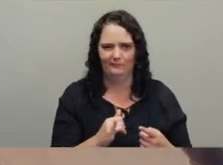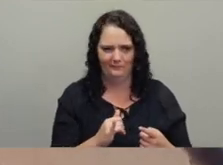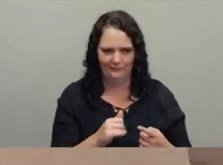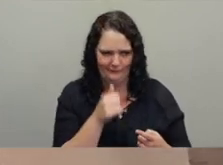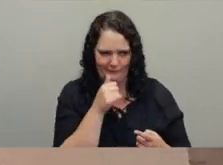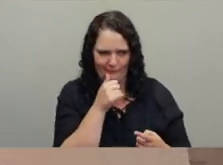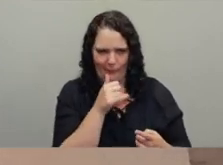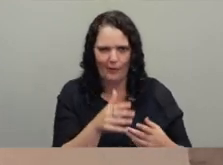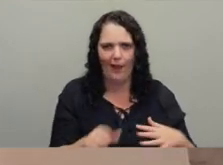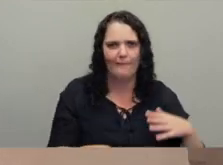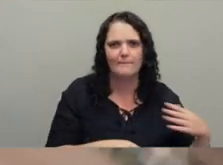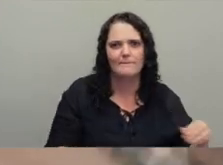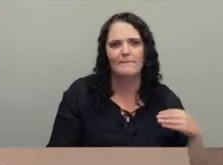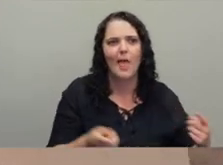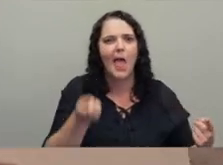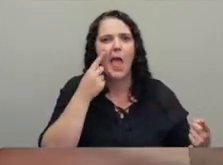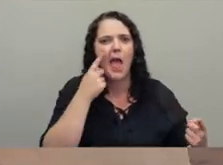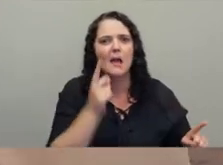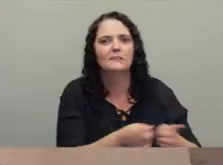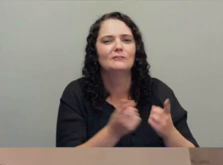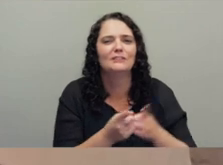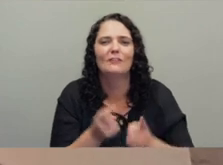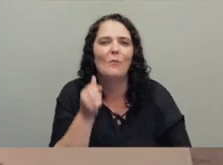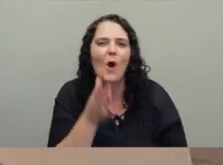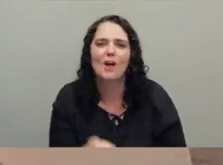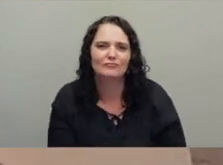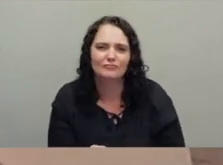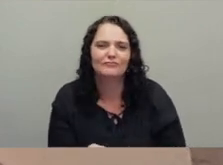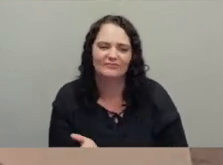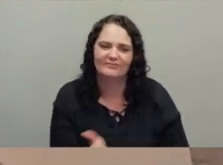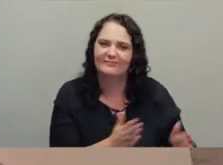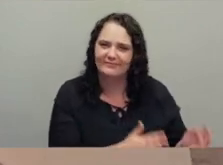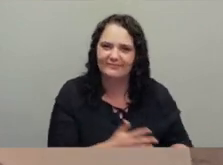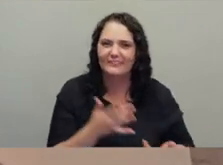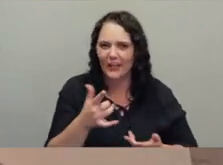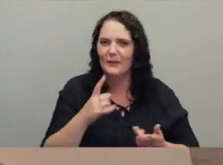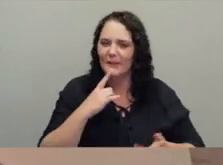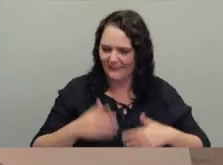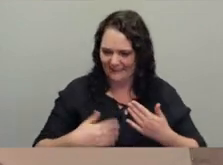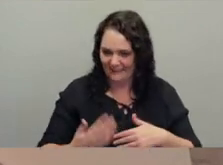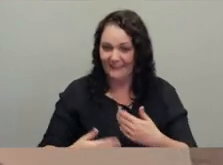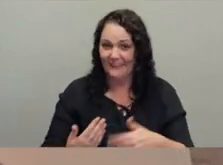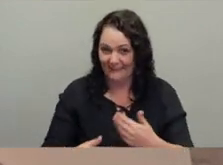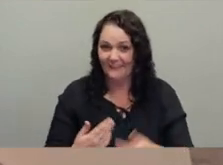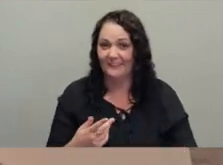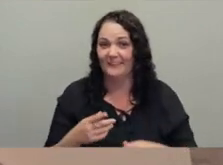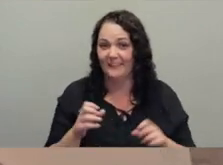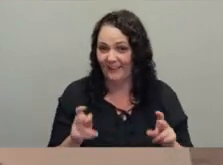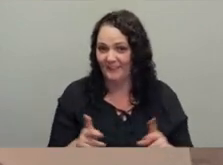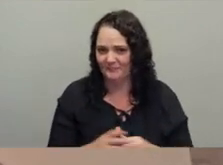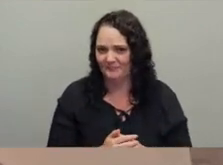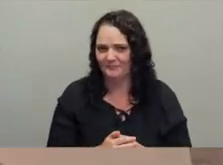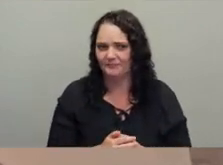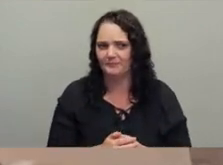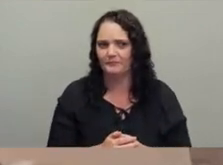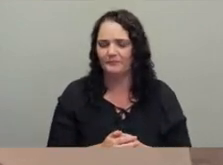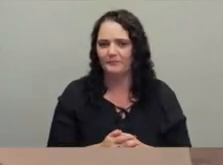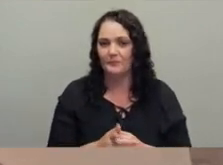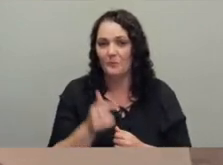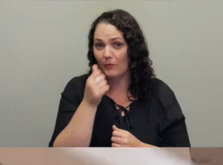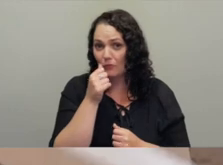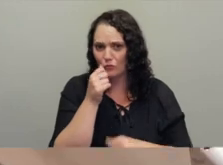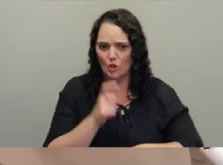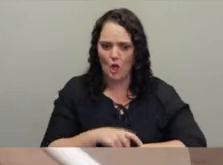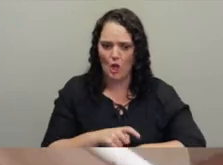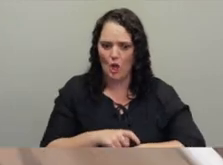out good. All right. So let's keep going with everybody. Oh, TikTok. Somebody's pointing at their watch. All right. Just really quickly, if I was